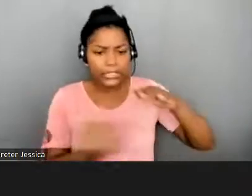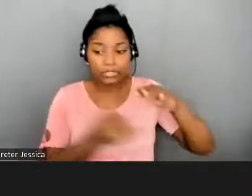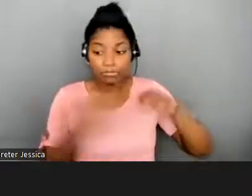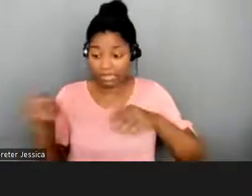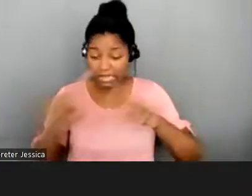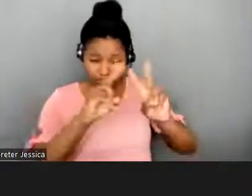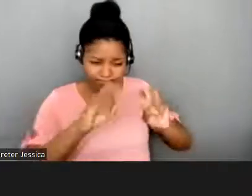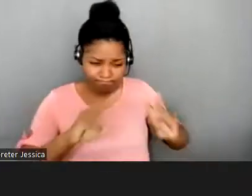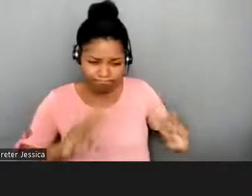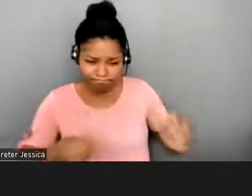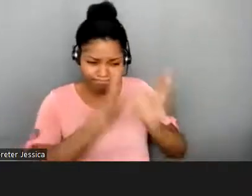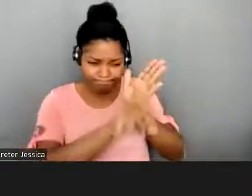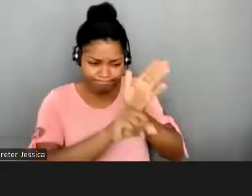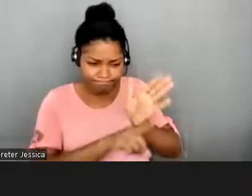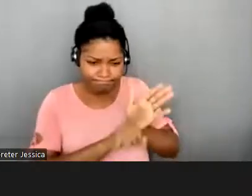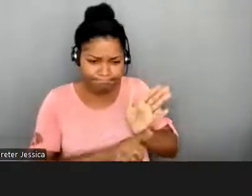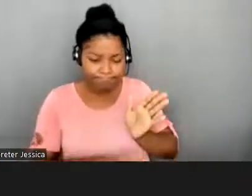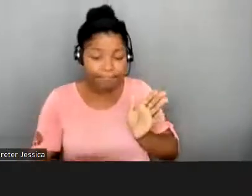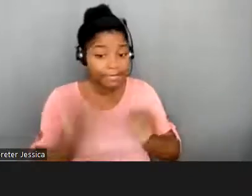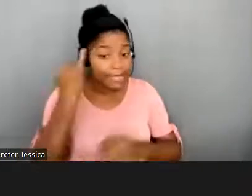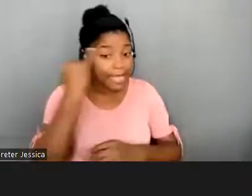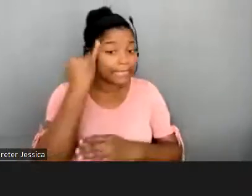the practical